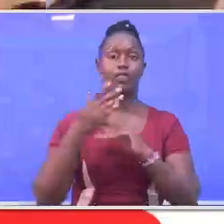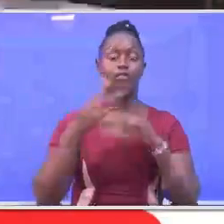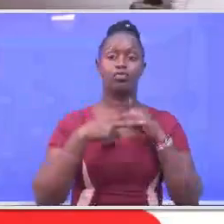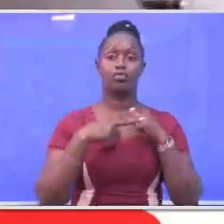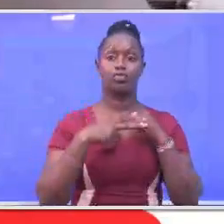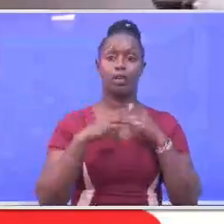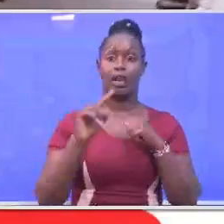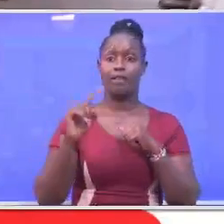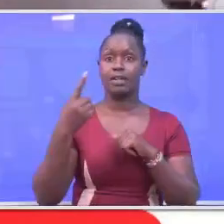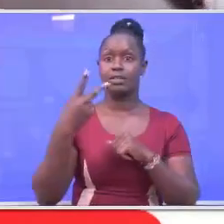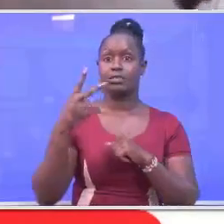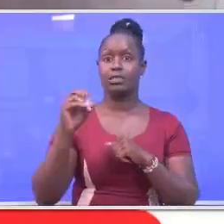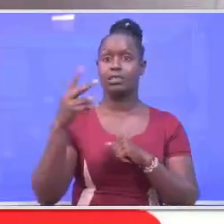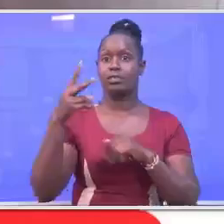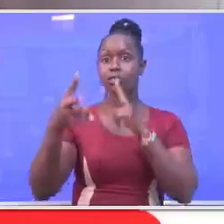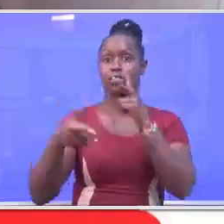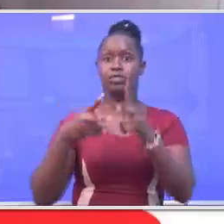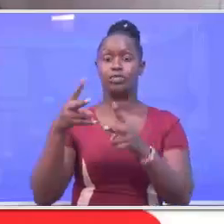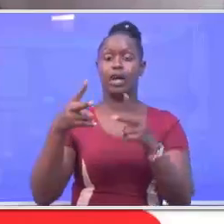1st, 2022 and